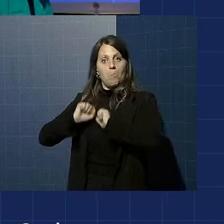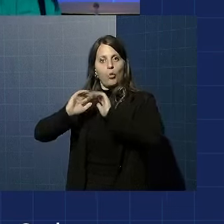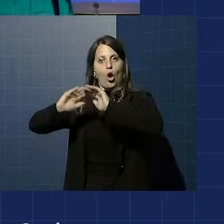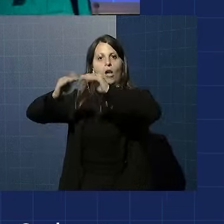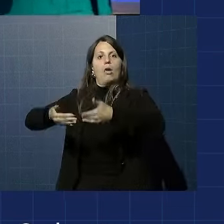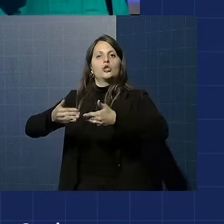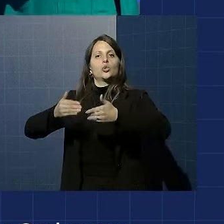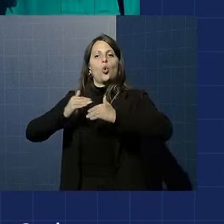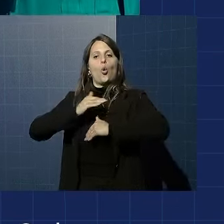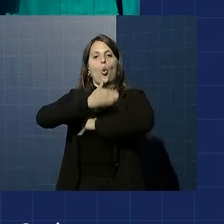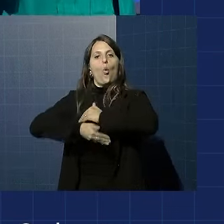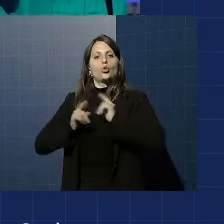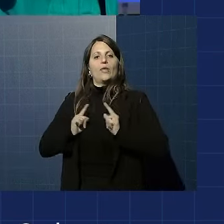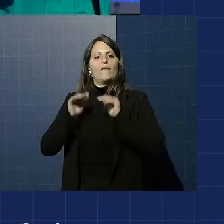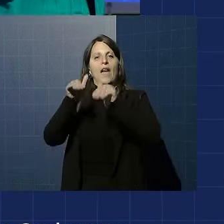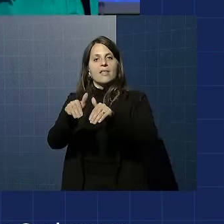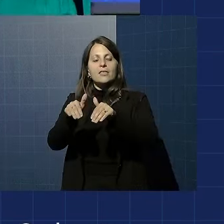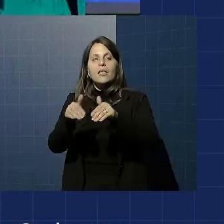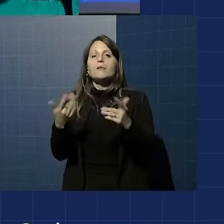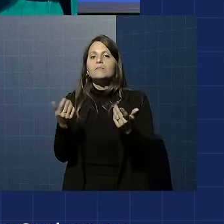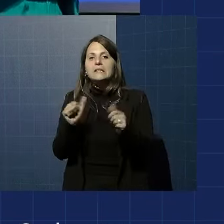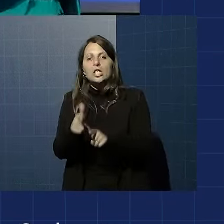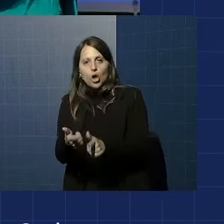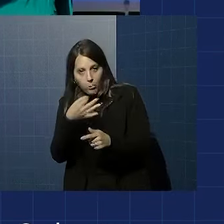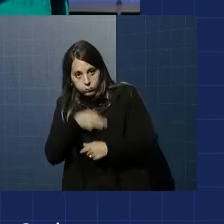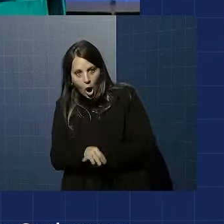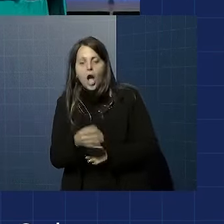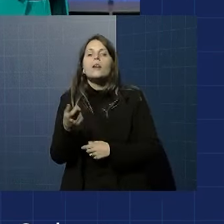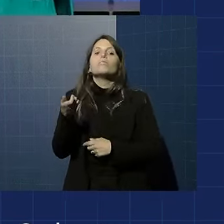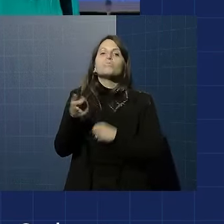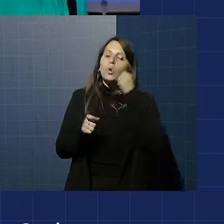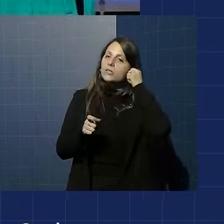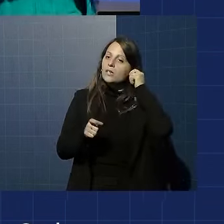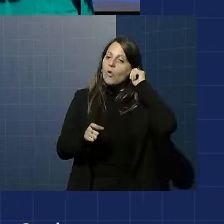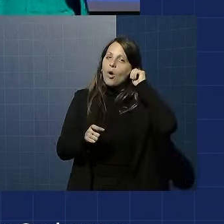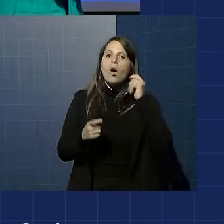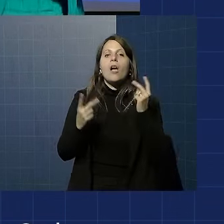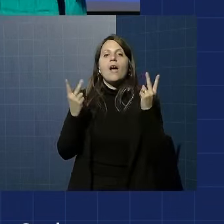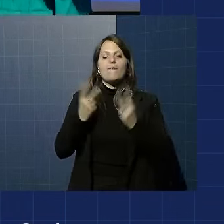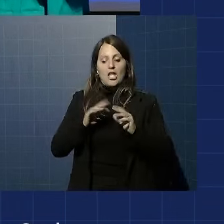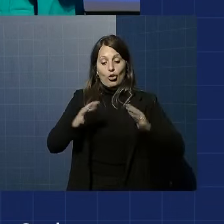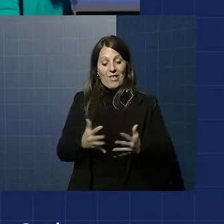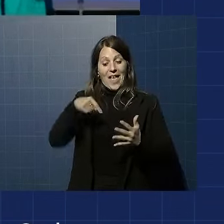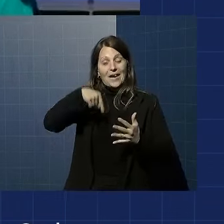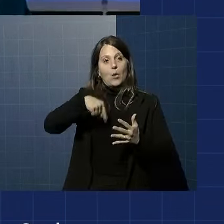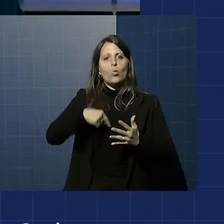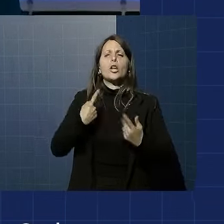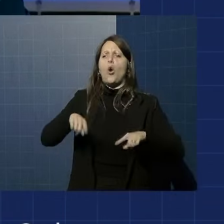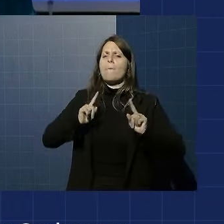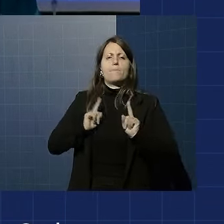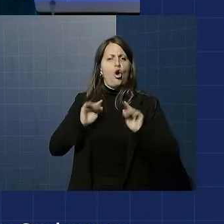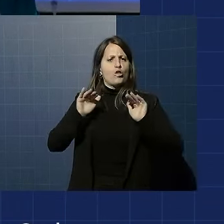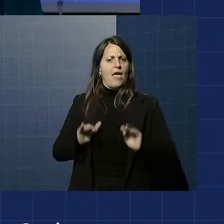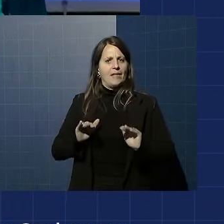Here on Earth, we are protected, but in space, we are not. So as soon as you put astronauts in